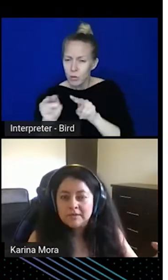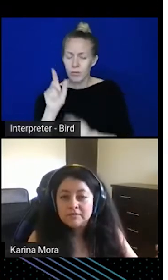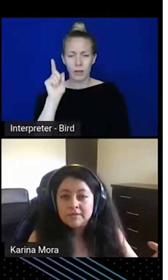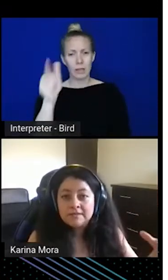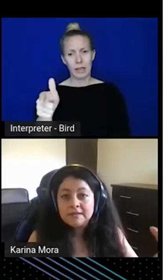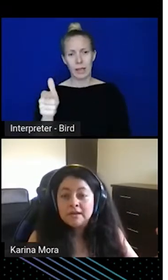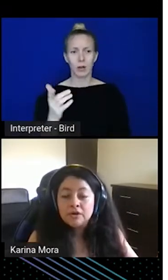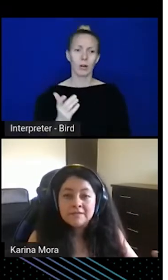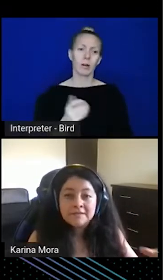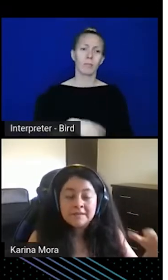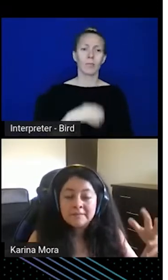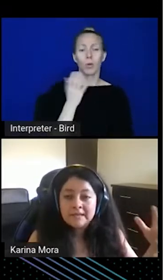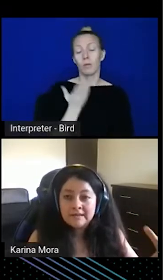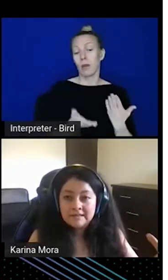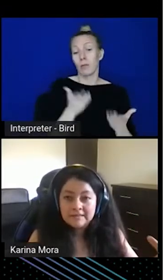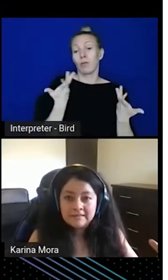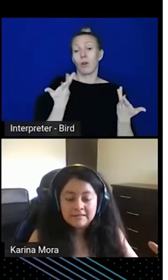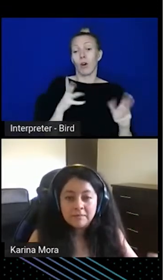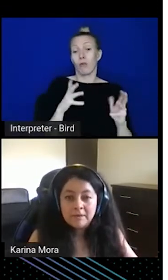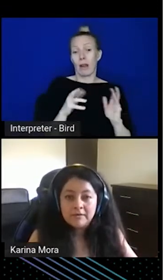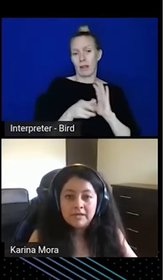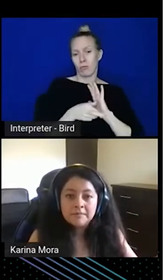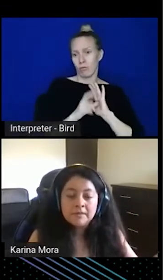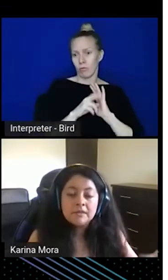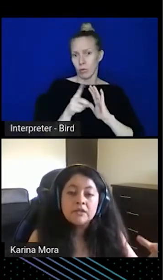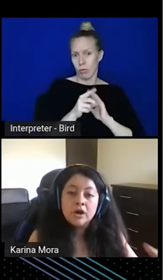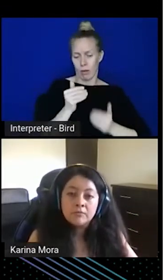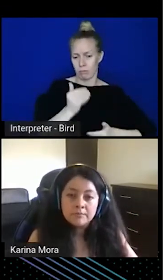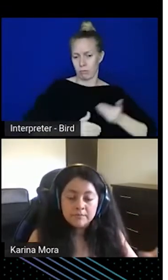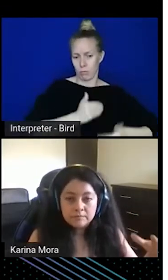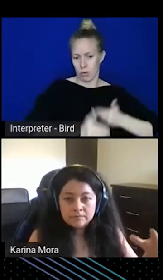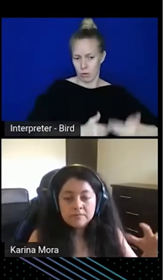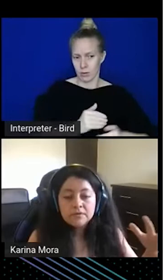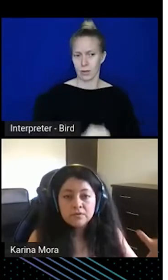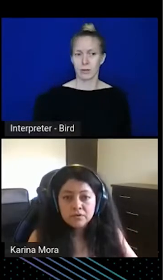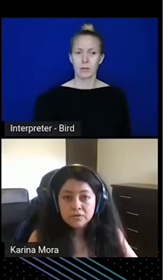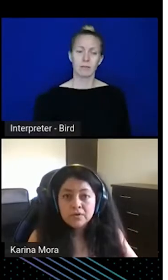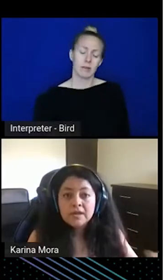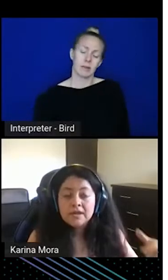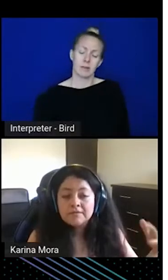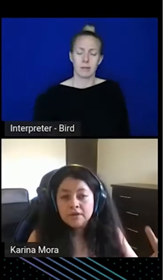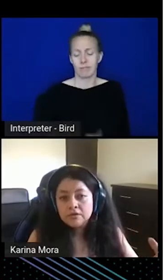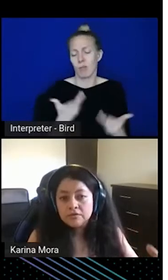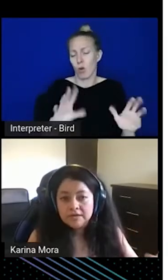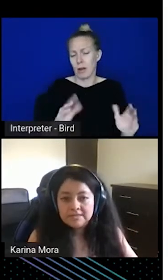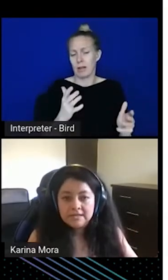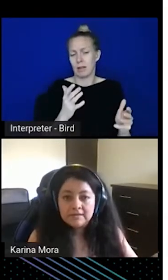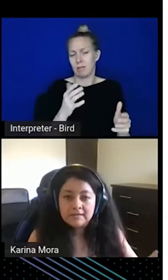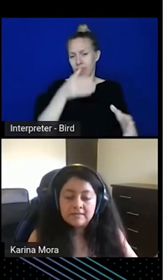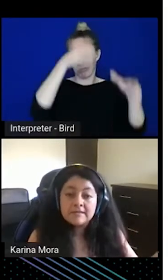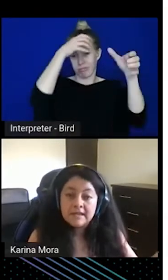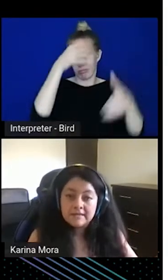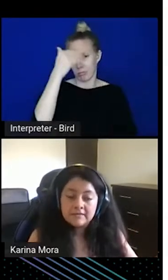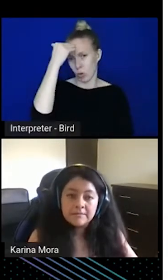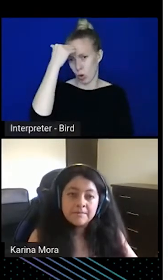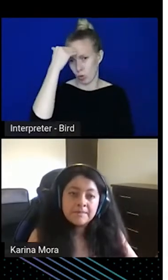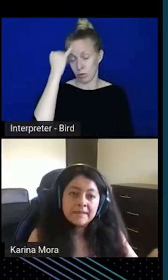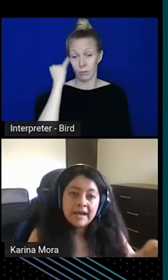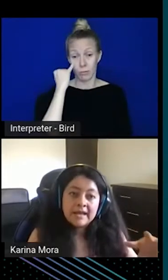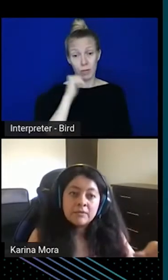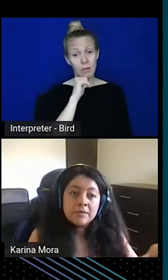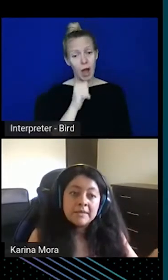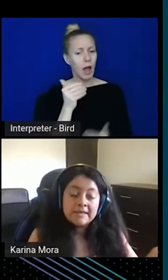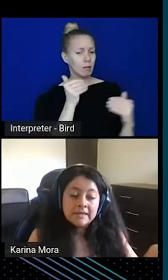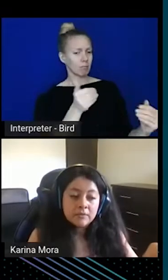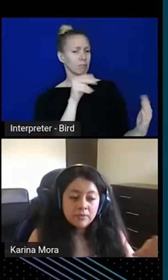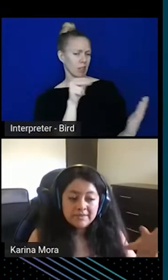reviewed domain-driven design concepts. These are very known to you. If not, you can check this later.